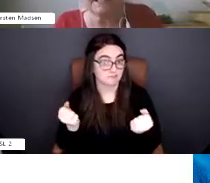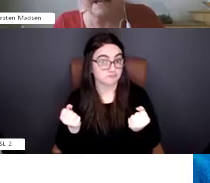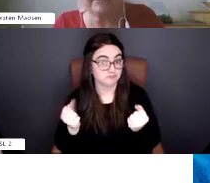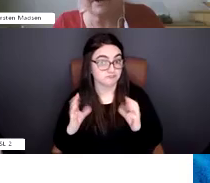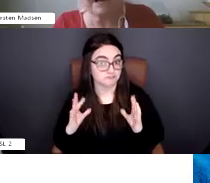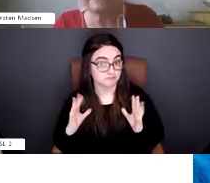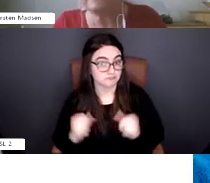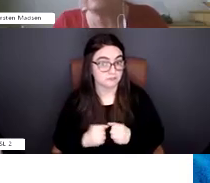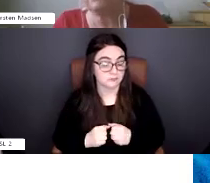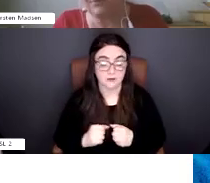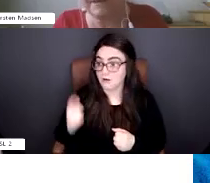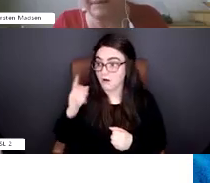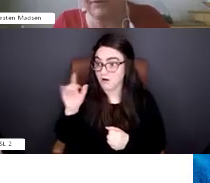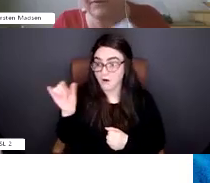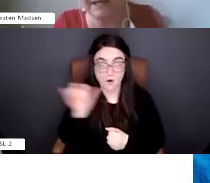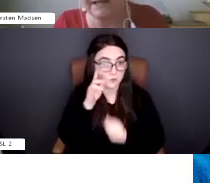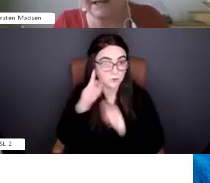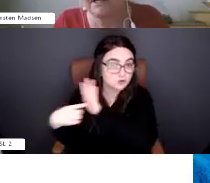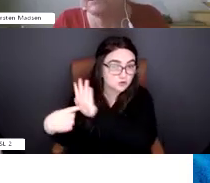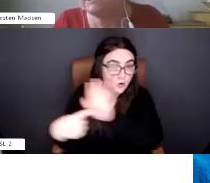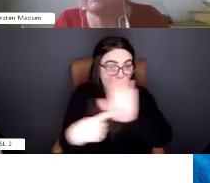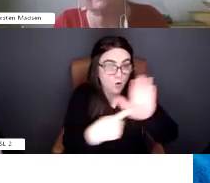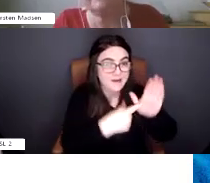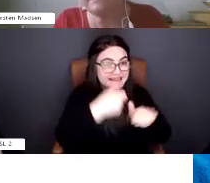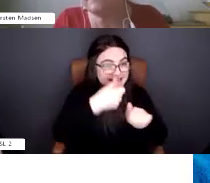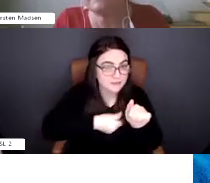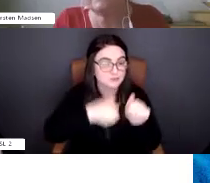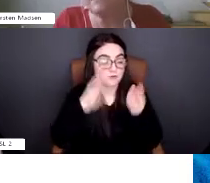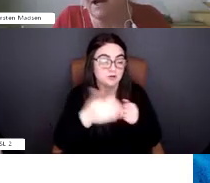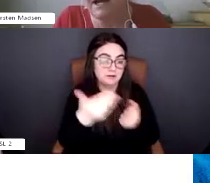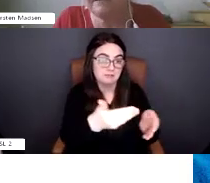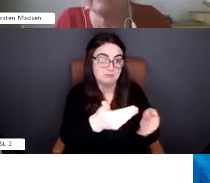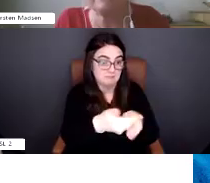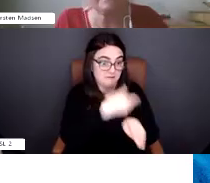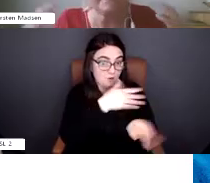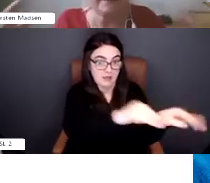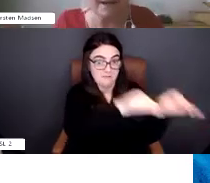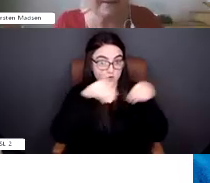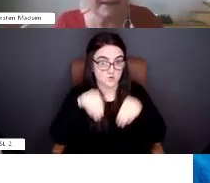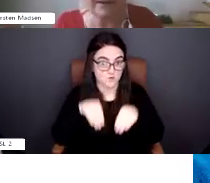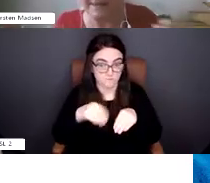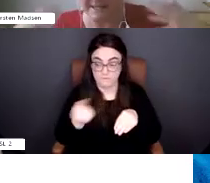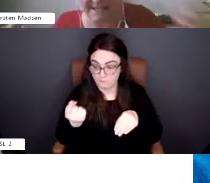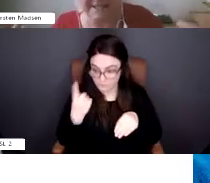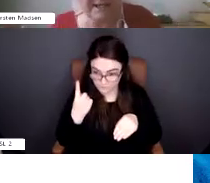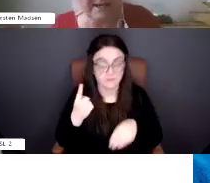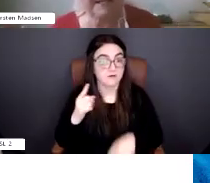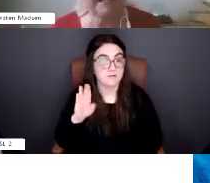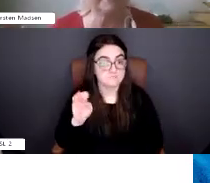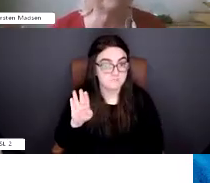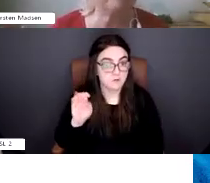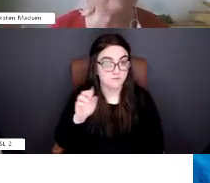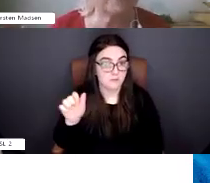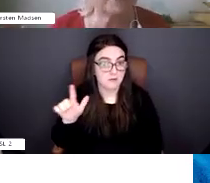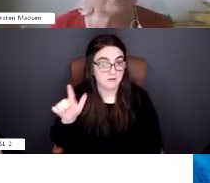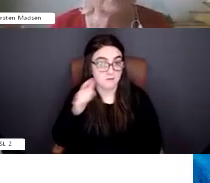shown to every resident before they move in. So clearly theirs is alive and they keep up and they intend on updating